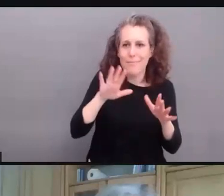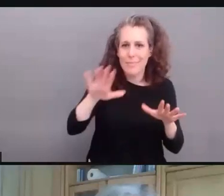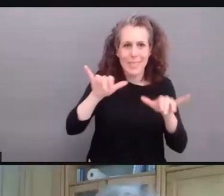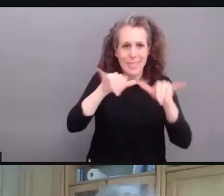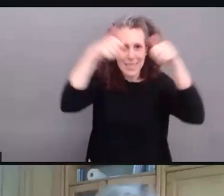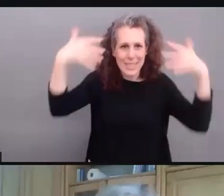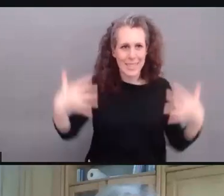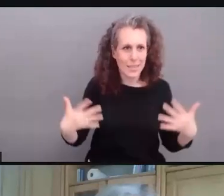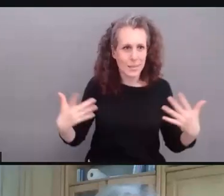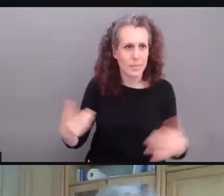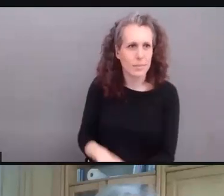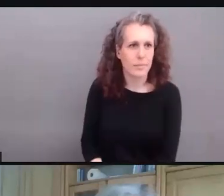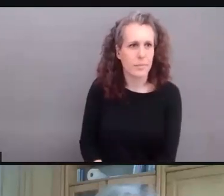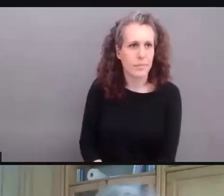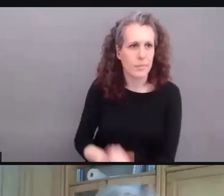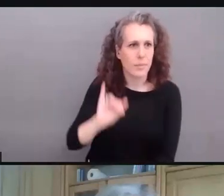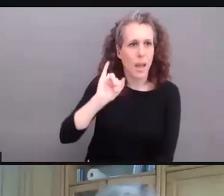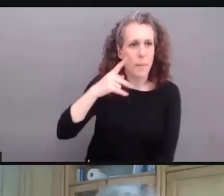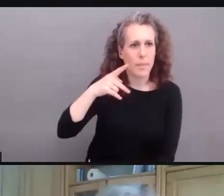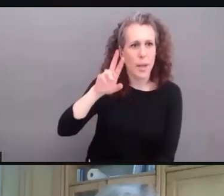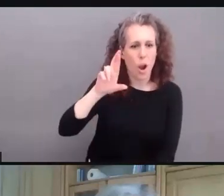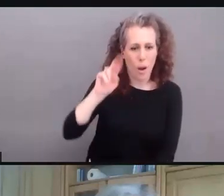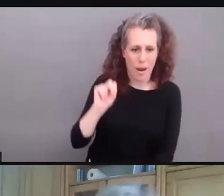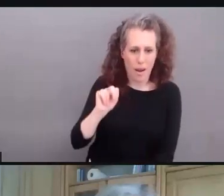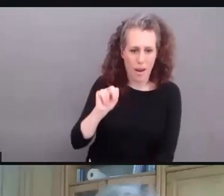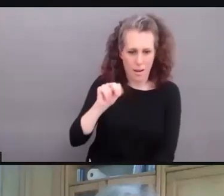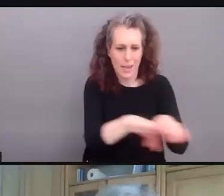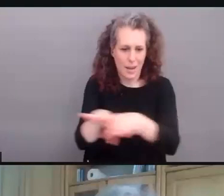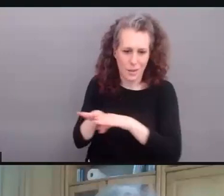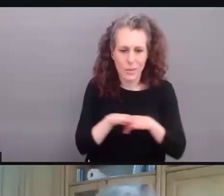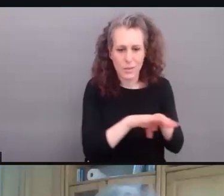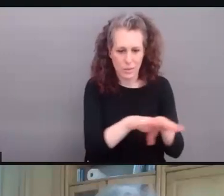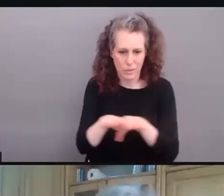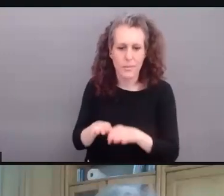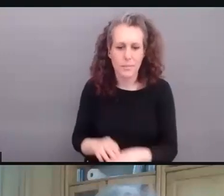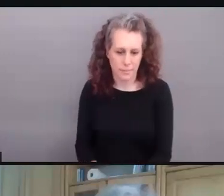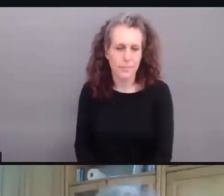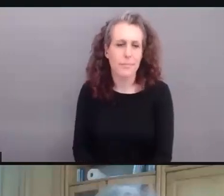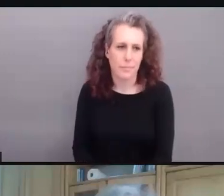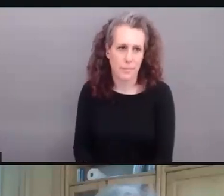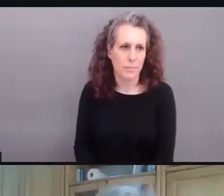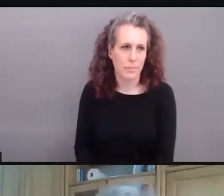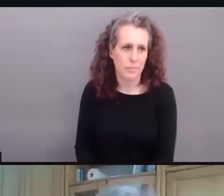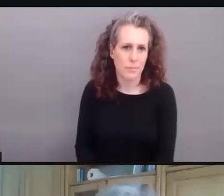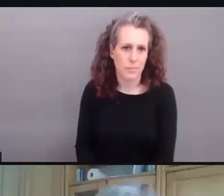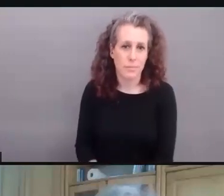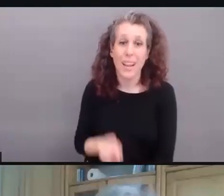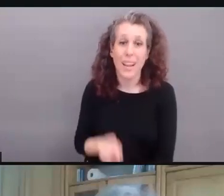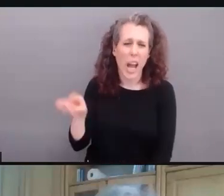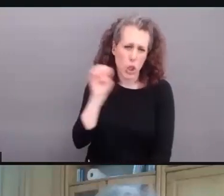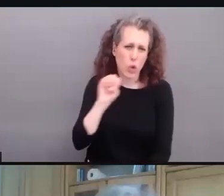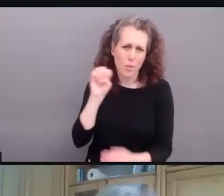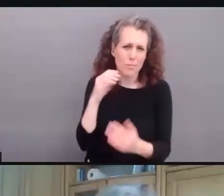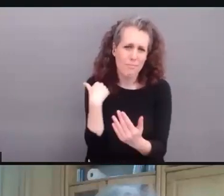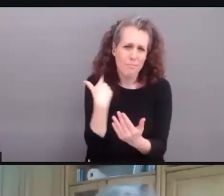TSI PRM standards, which are widely applied, of course, since years in Europe. And there